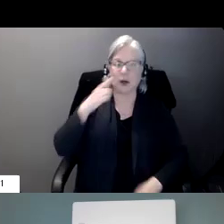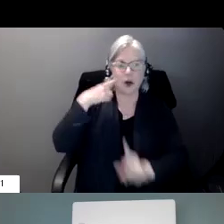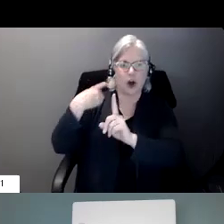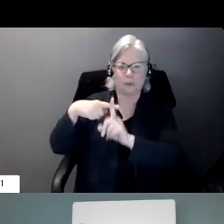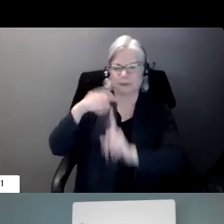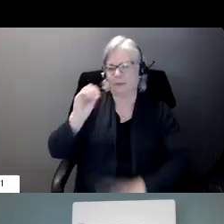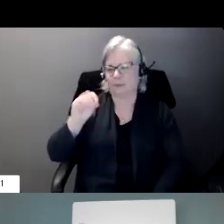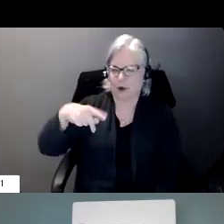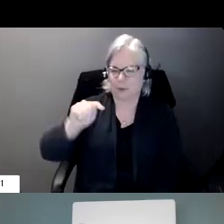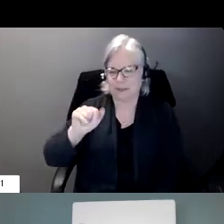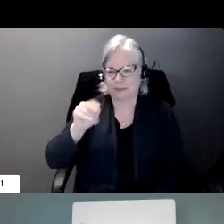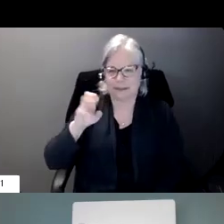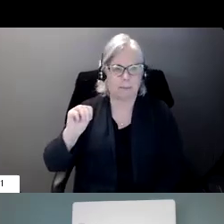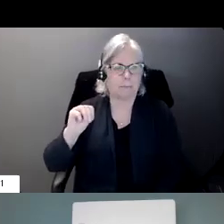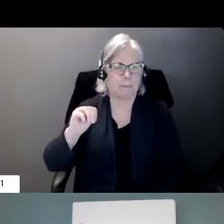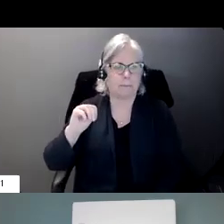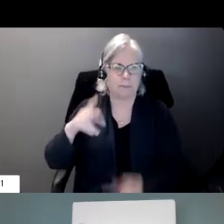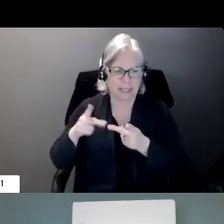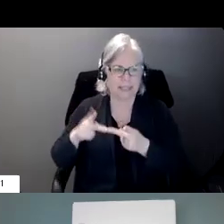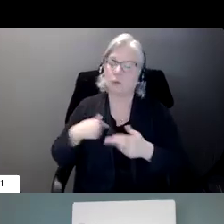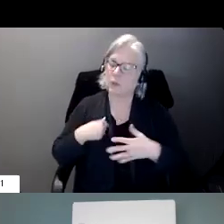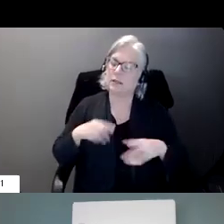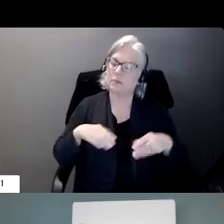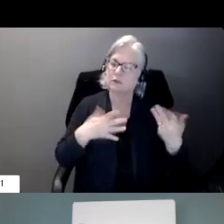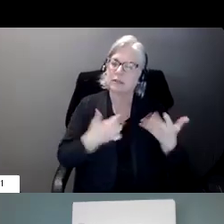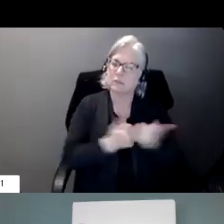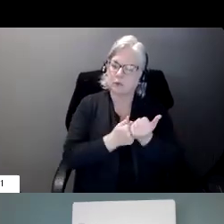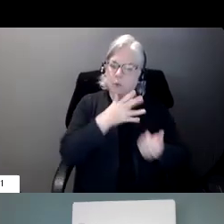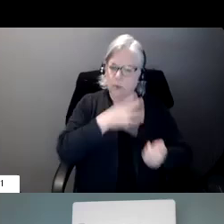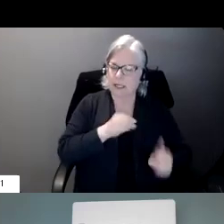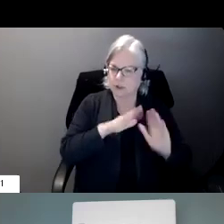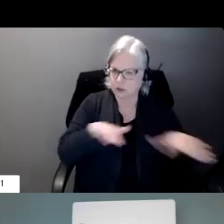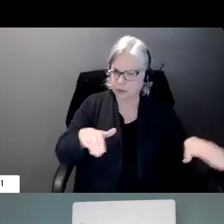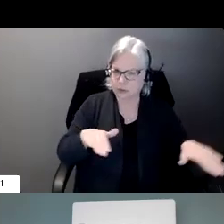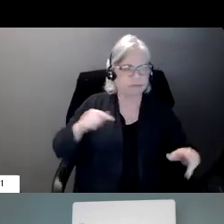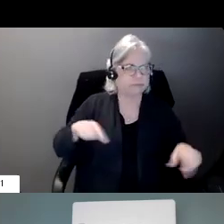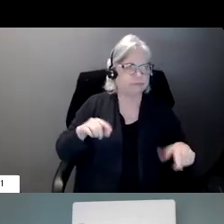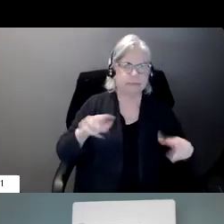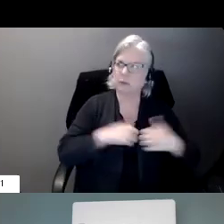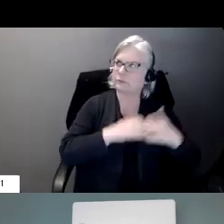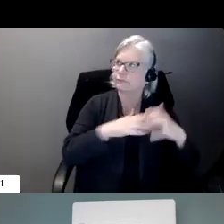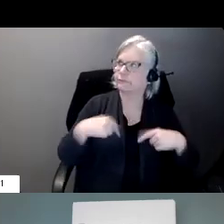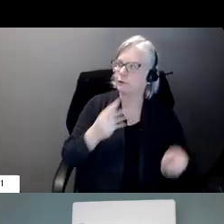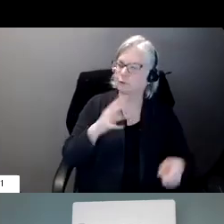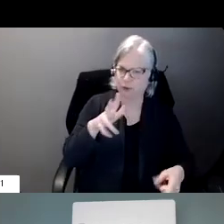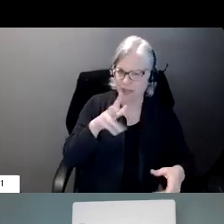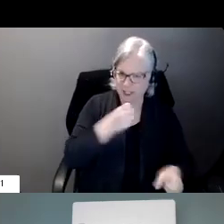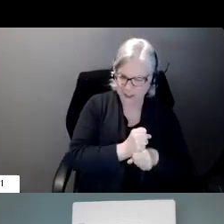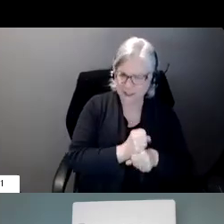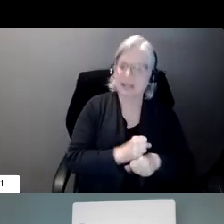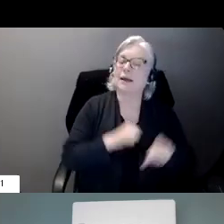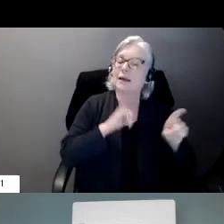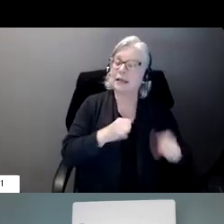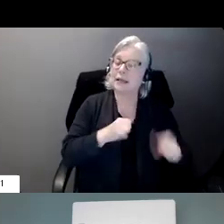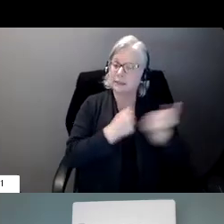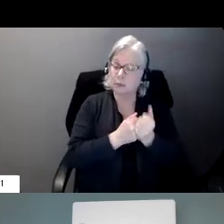in Stratford, Ontario, serving women and children across Perth County for the last 43 years. We operate a 24-hour